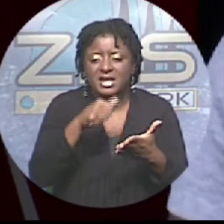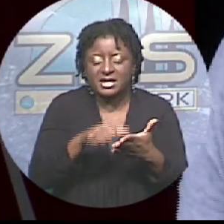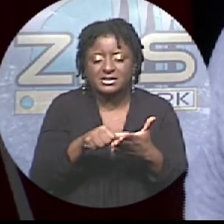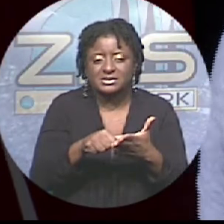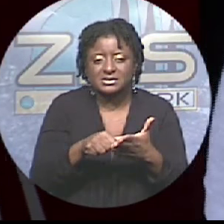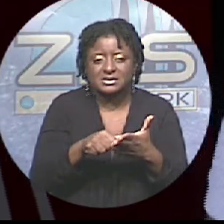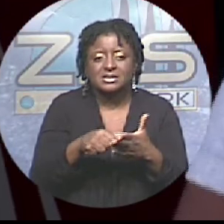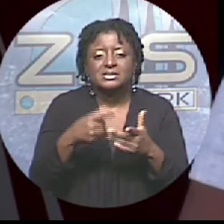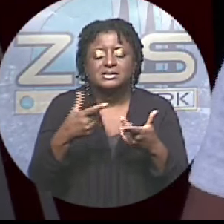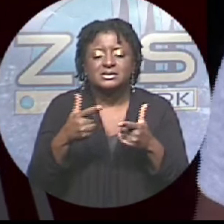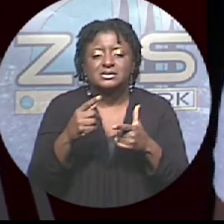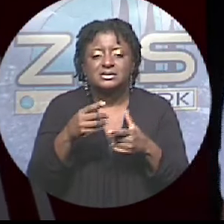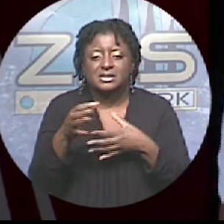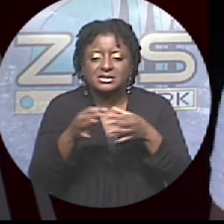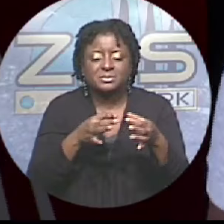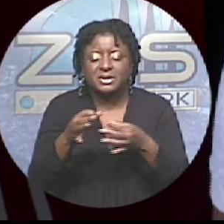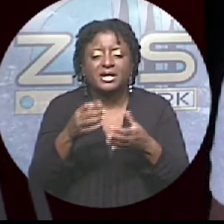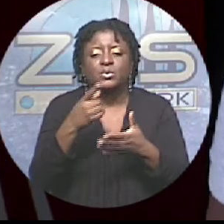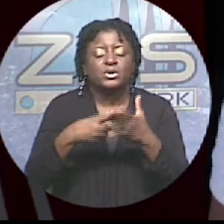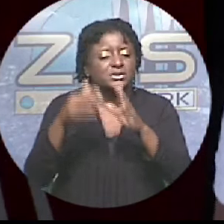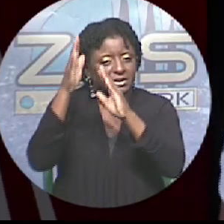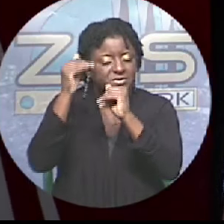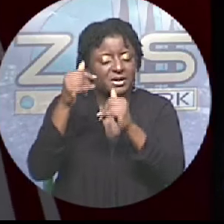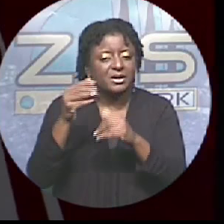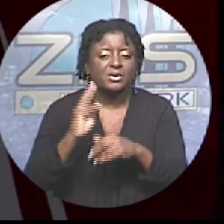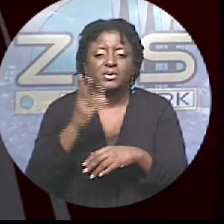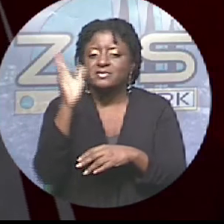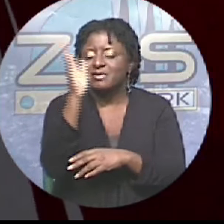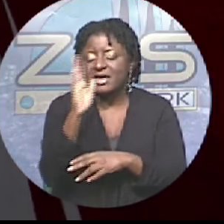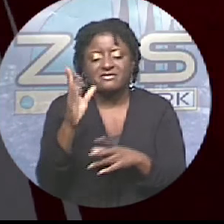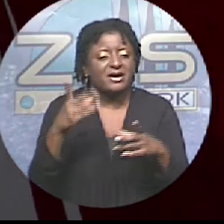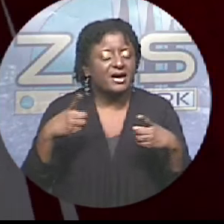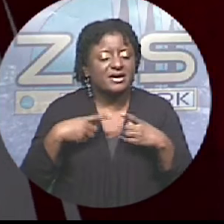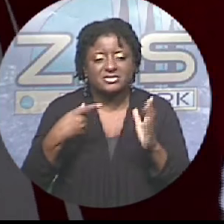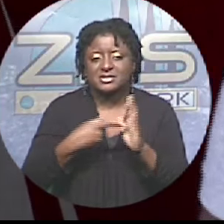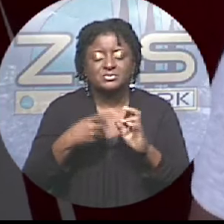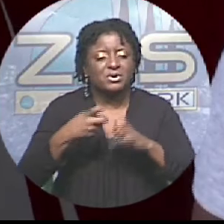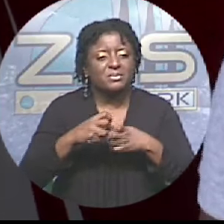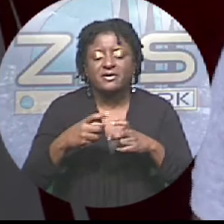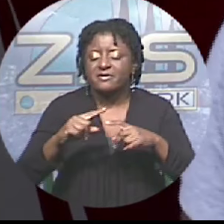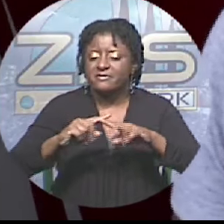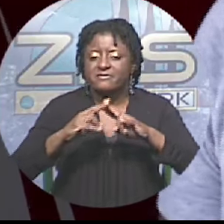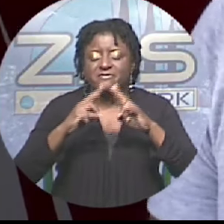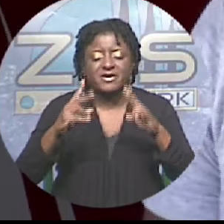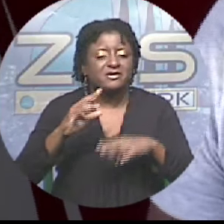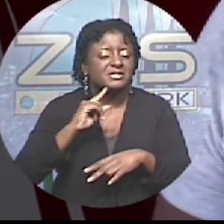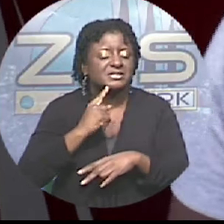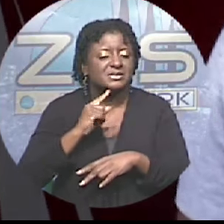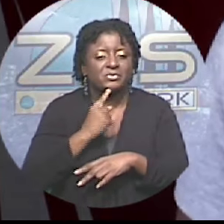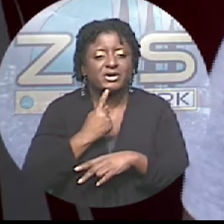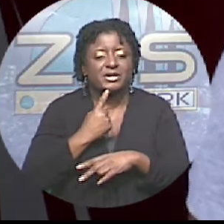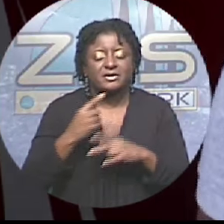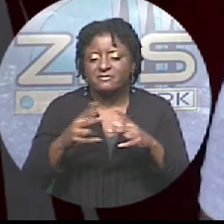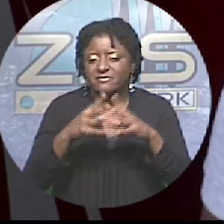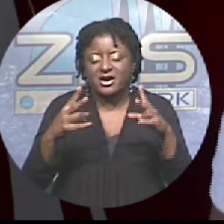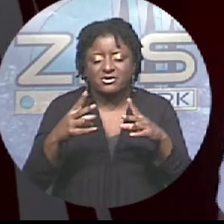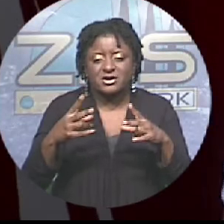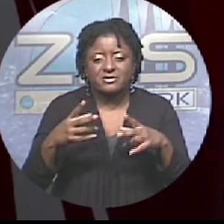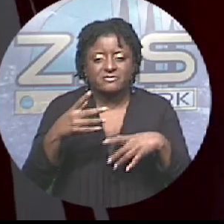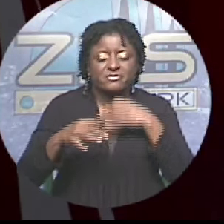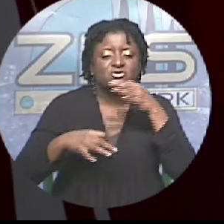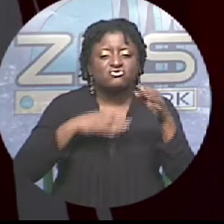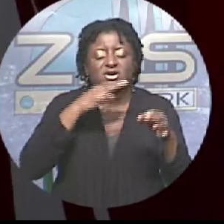what to expect. But we never had this kind of problem. So you're disappointed and frustrated? That very disappointed and very frustrated. Angry is the word,